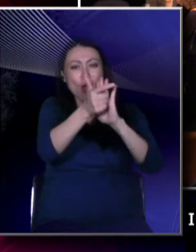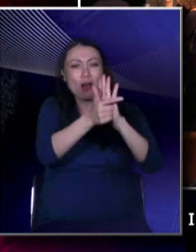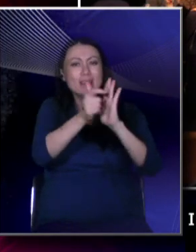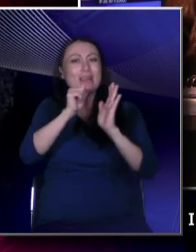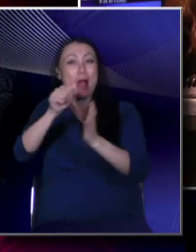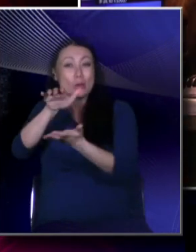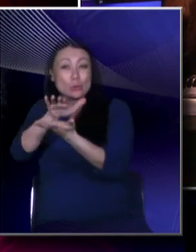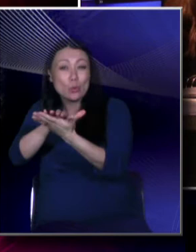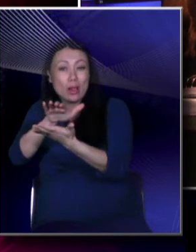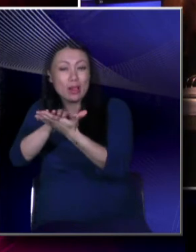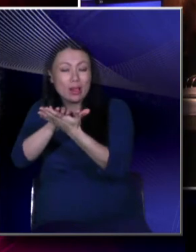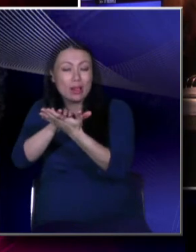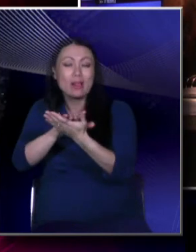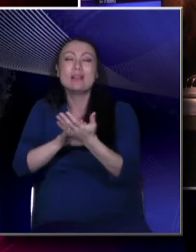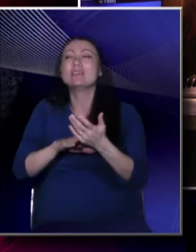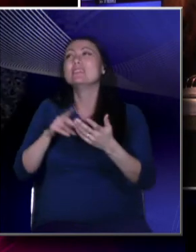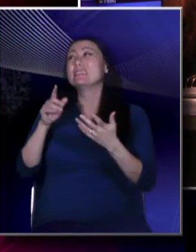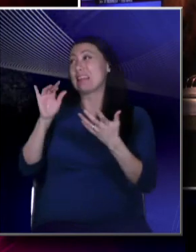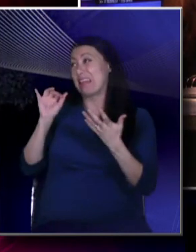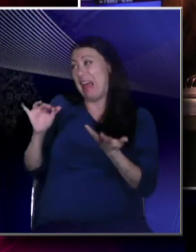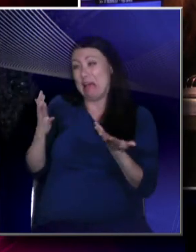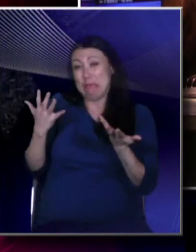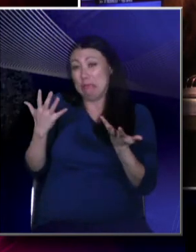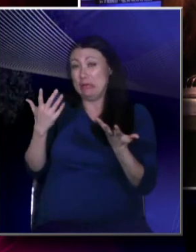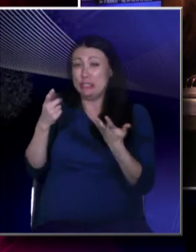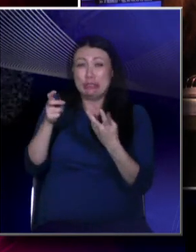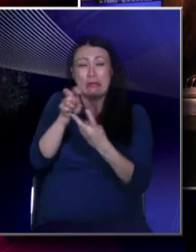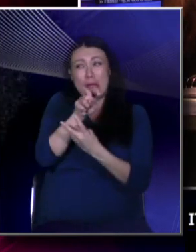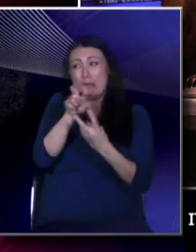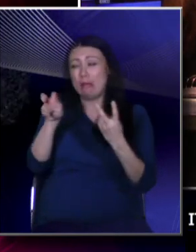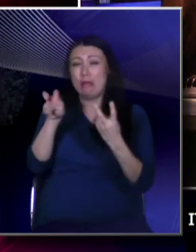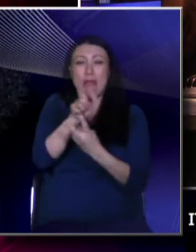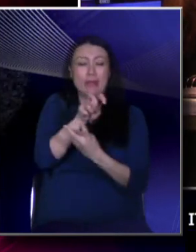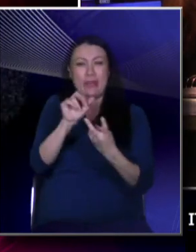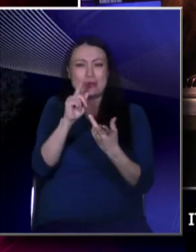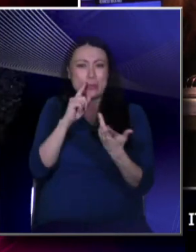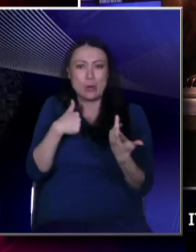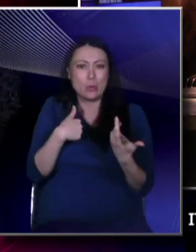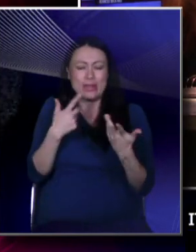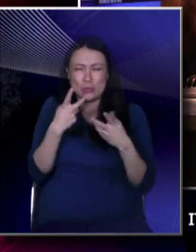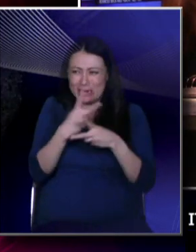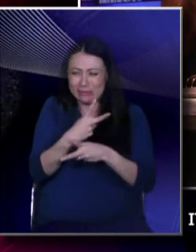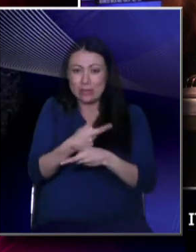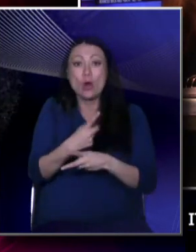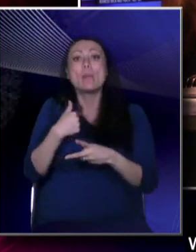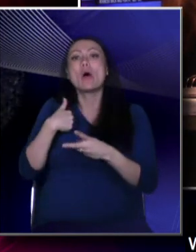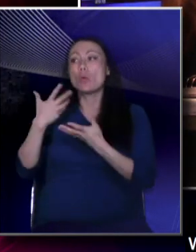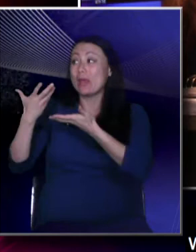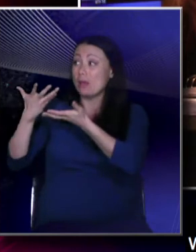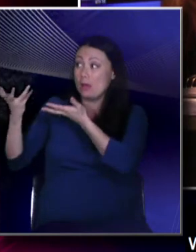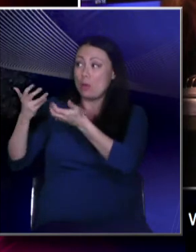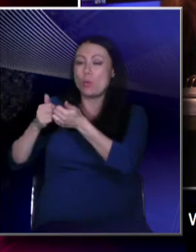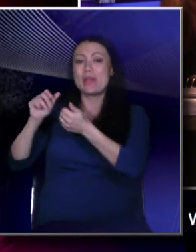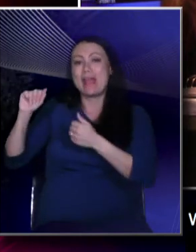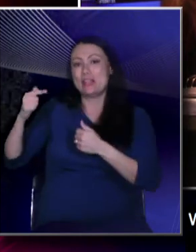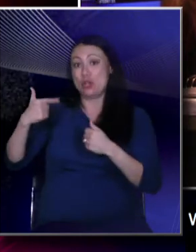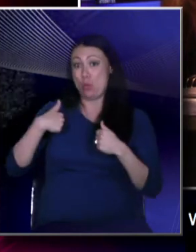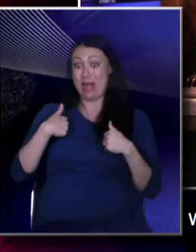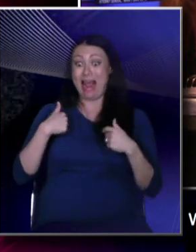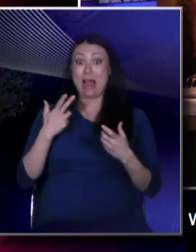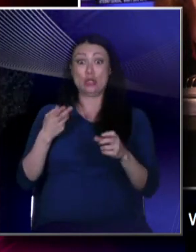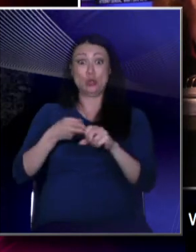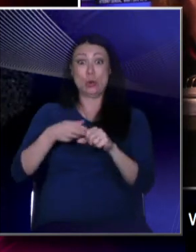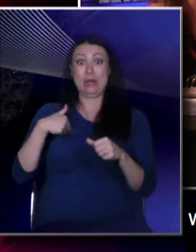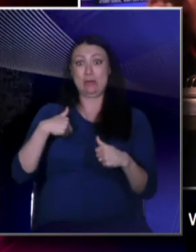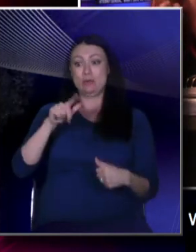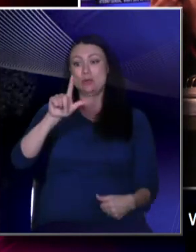bounced, yes, as far as we could figure, it bounced back and forth. But we have worked with the Attorney General. When I came on in 2016, it was